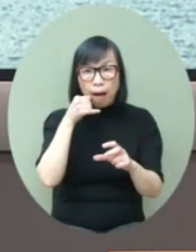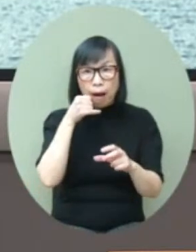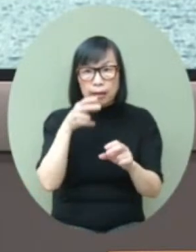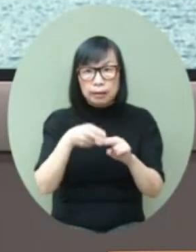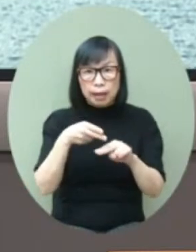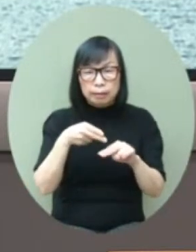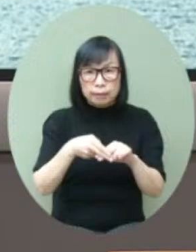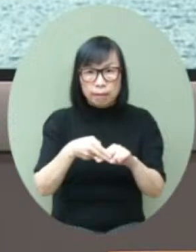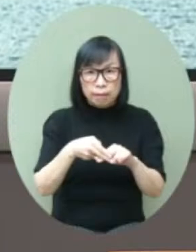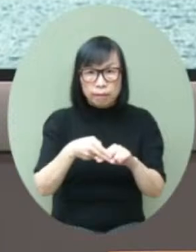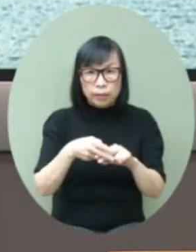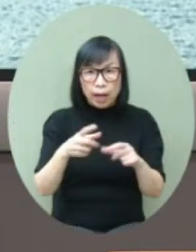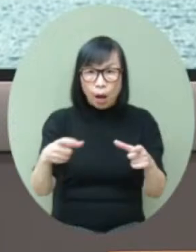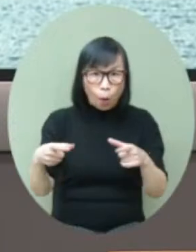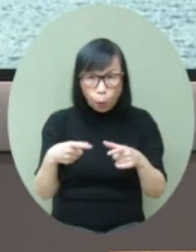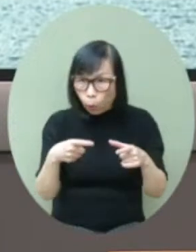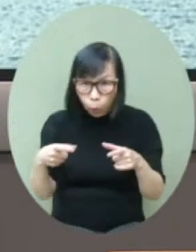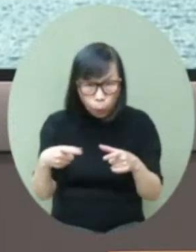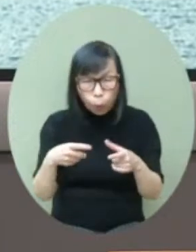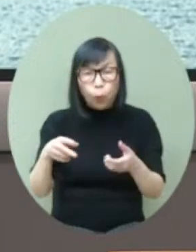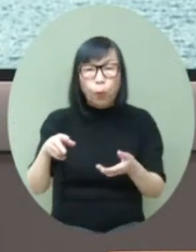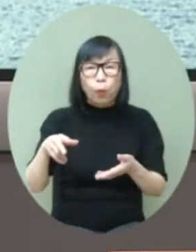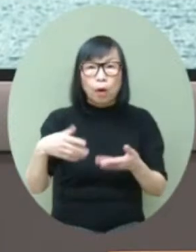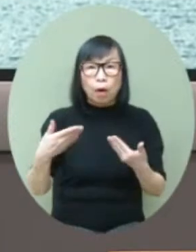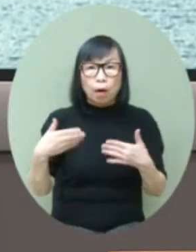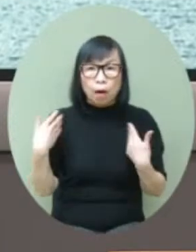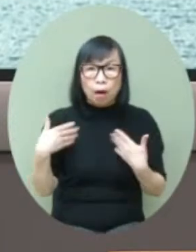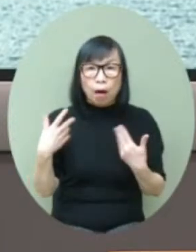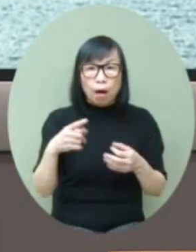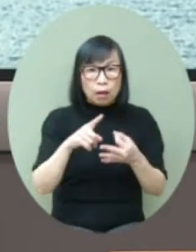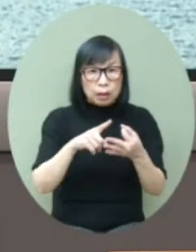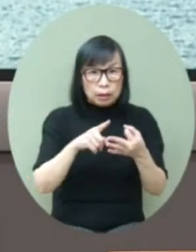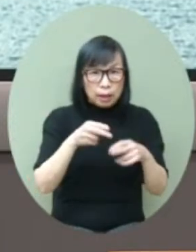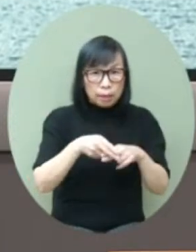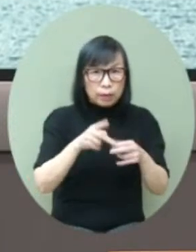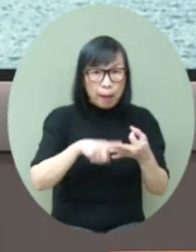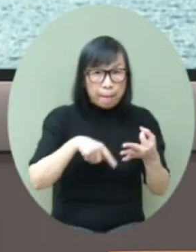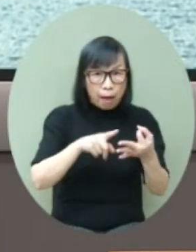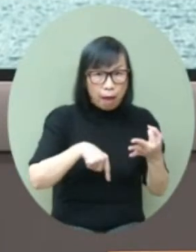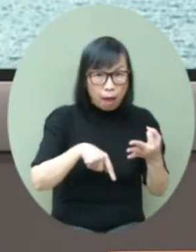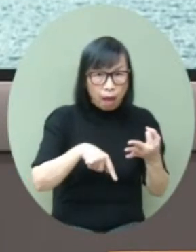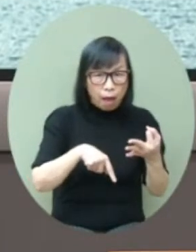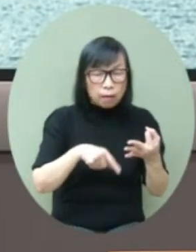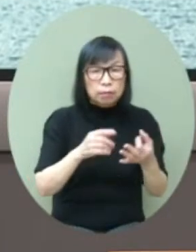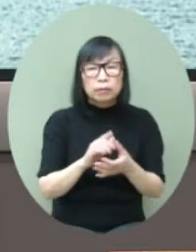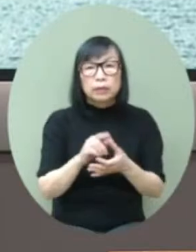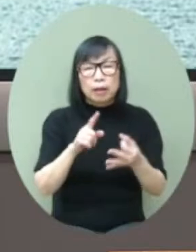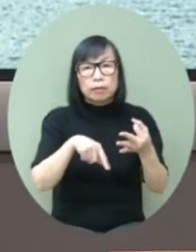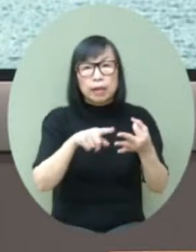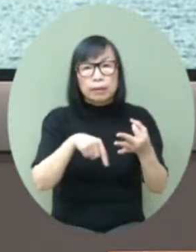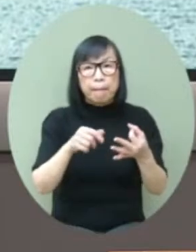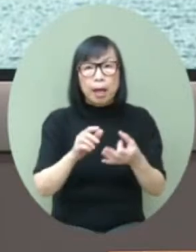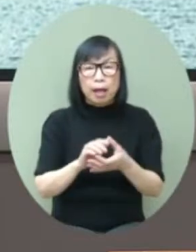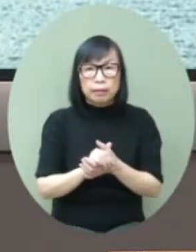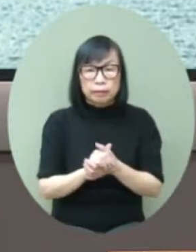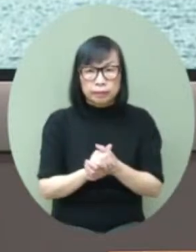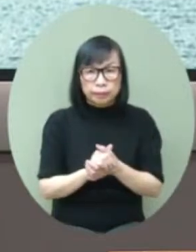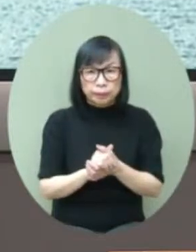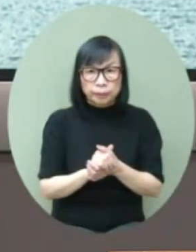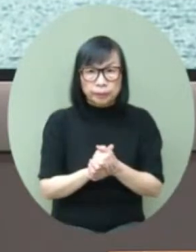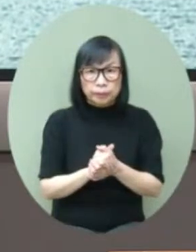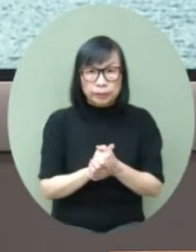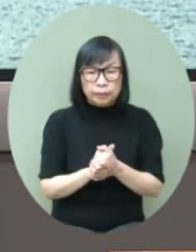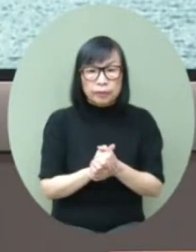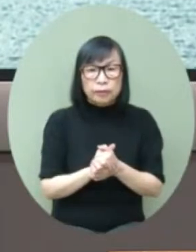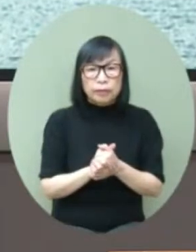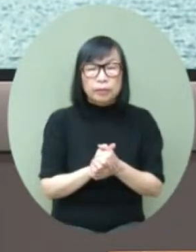a Spanish restaurant in Wan Chai attending a birthday party. The name of the party, I don't know how to